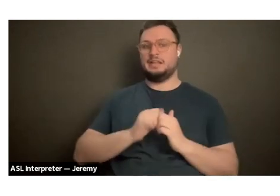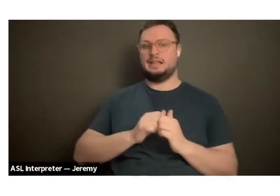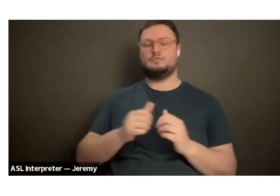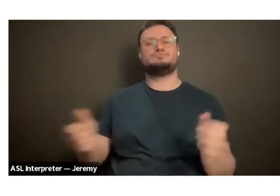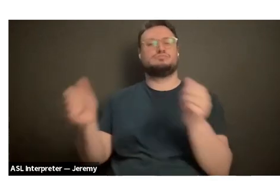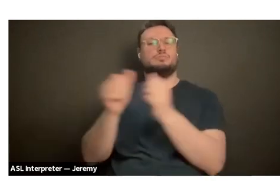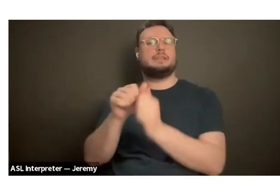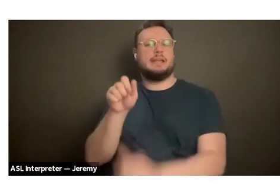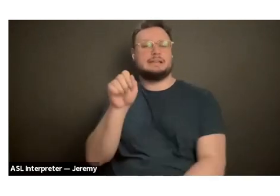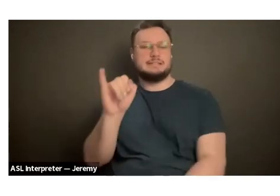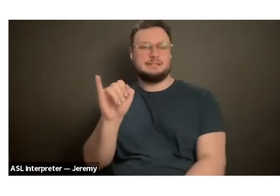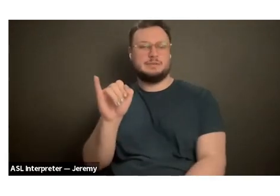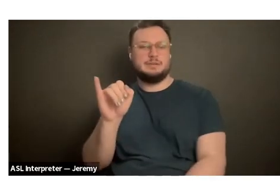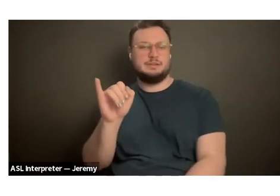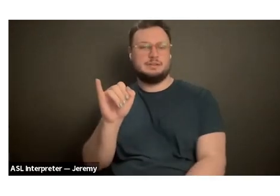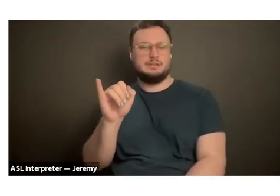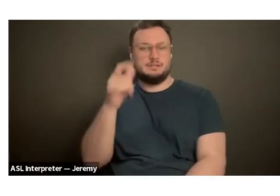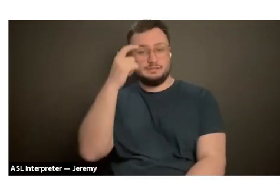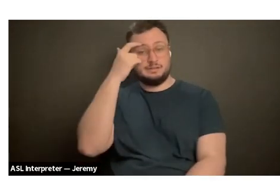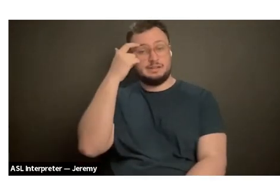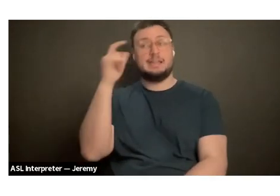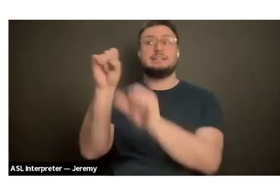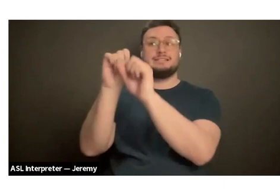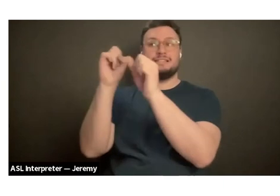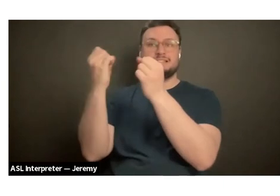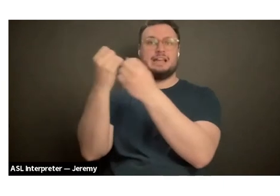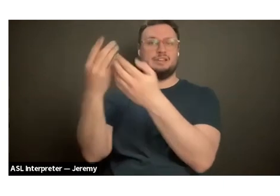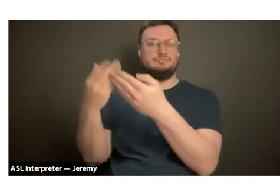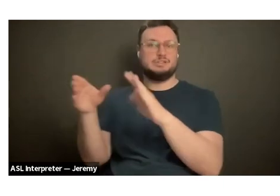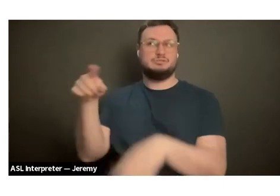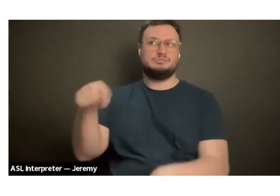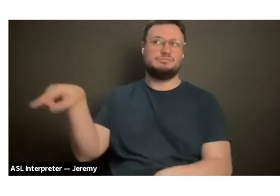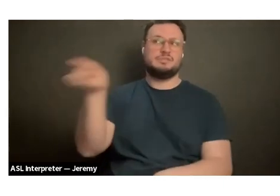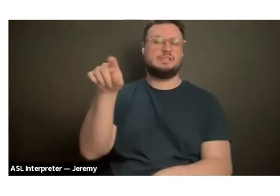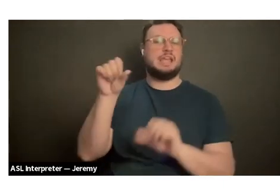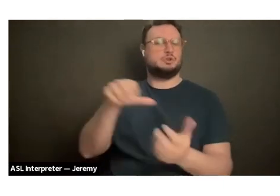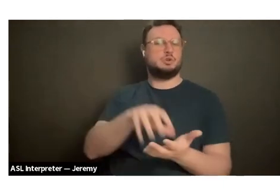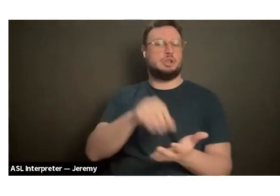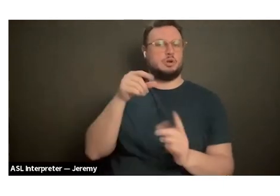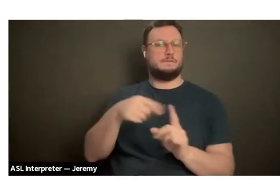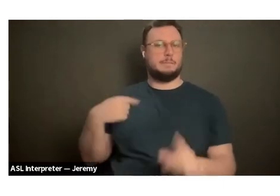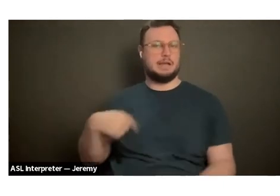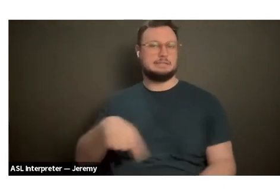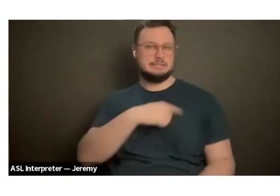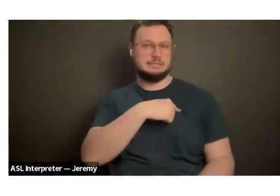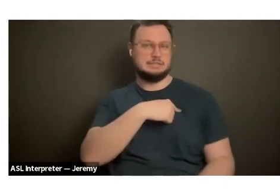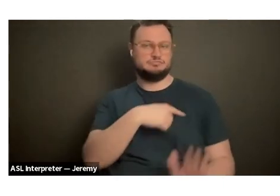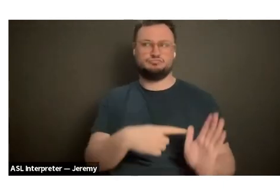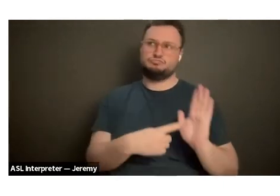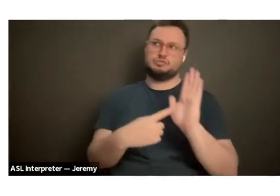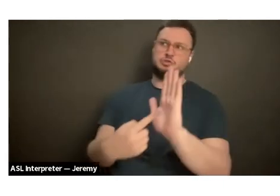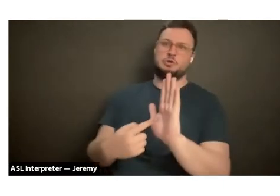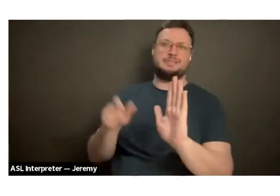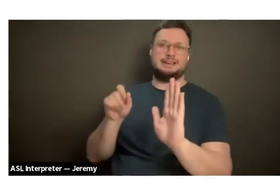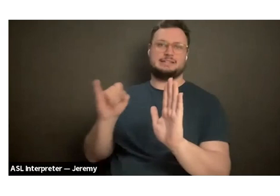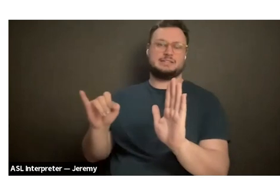learn from, and disabled people need to be taking the lead, and we need to show society just needs to listen for